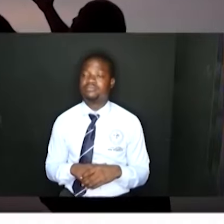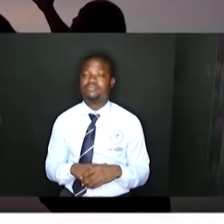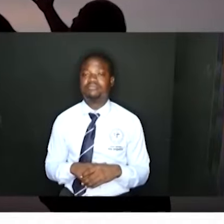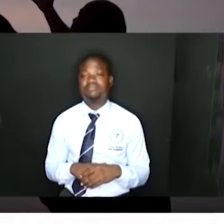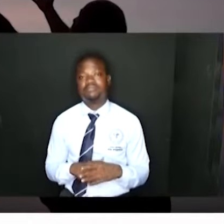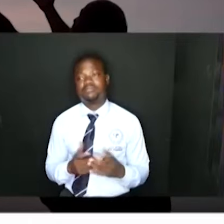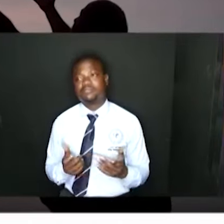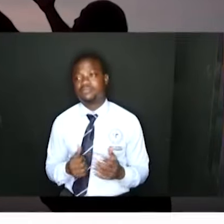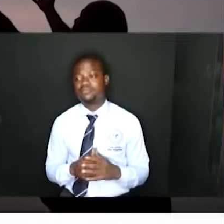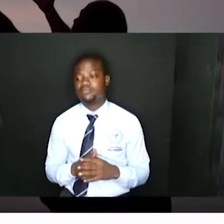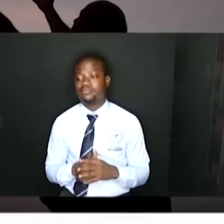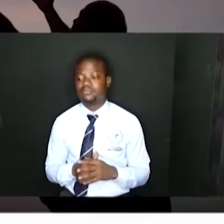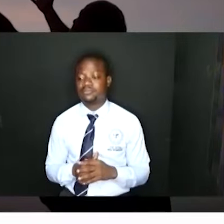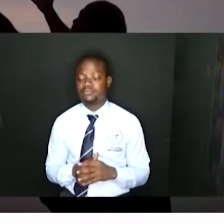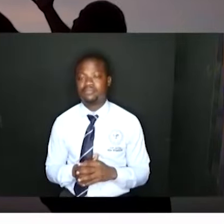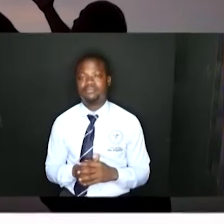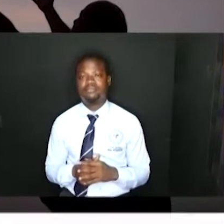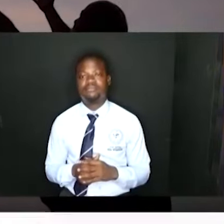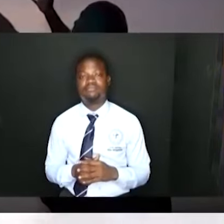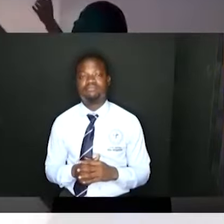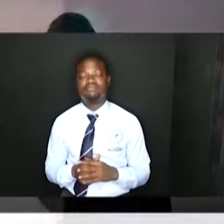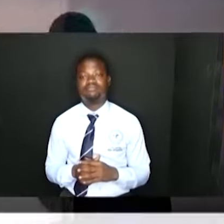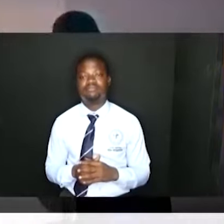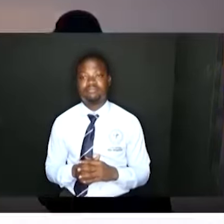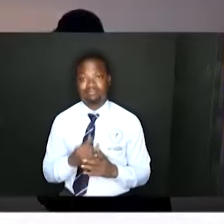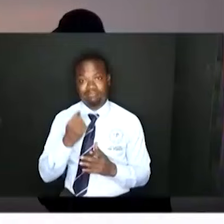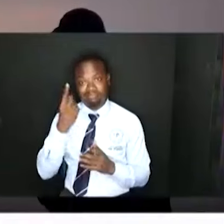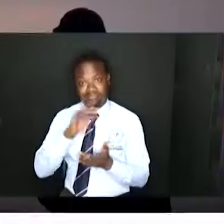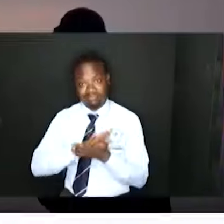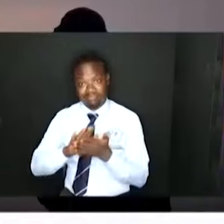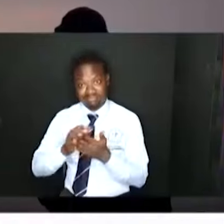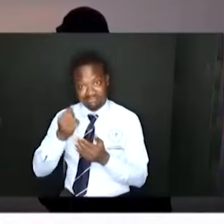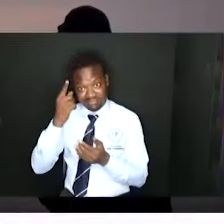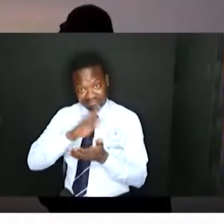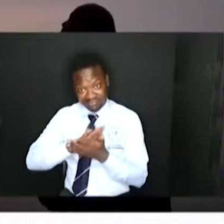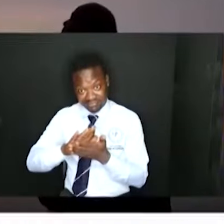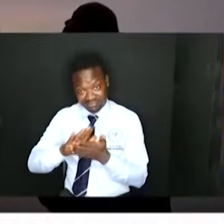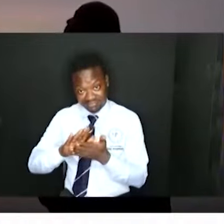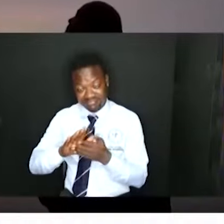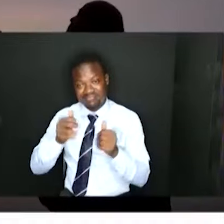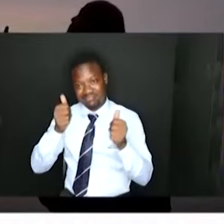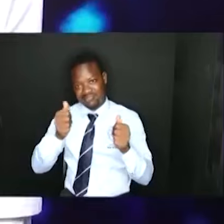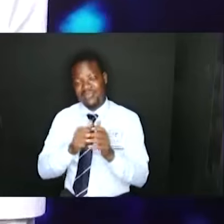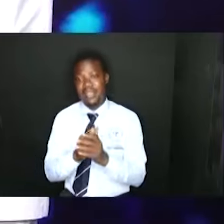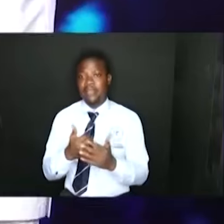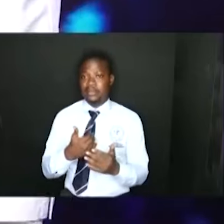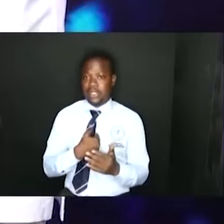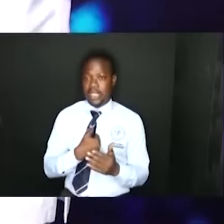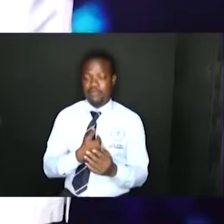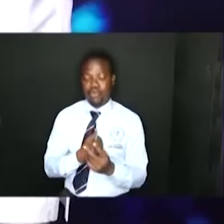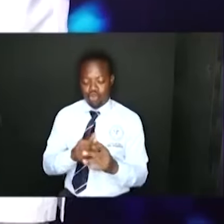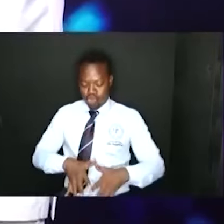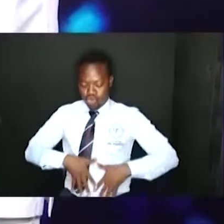boni fefri ana se oni nipa no bebom atena somdwe. Now are we together? Me giri se mudi mechi ye pa. There are two kinds